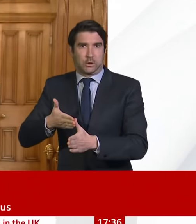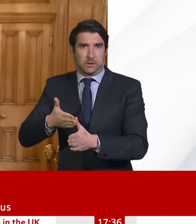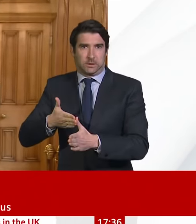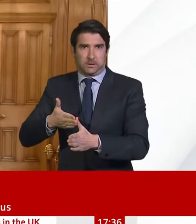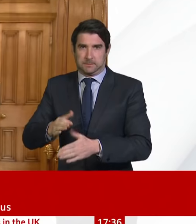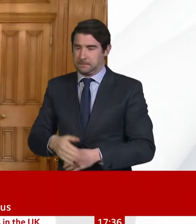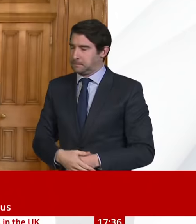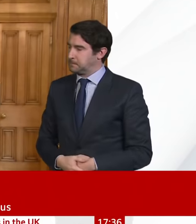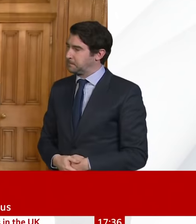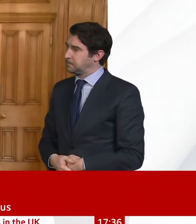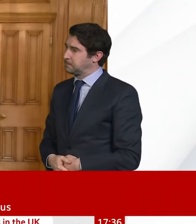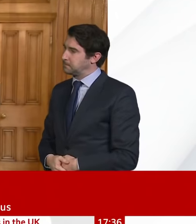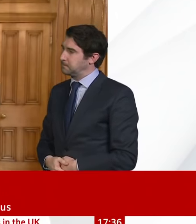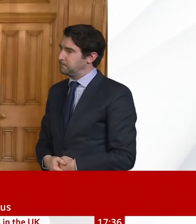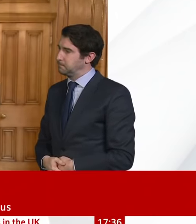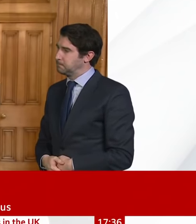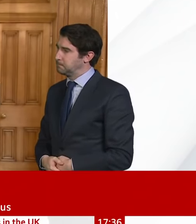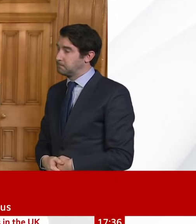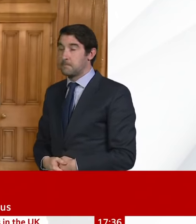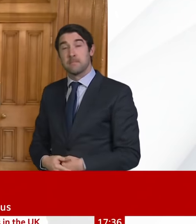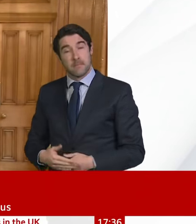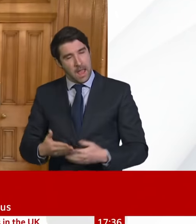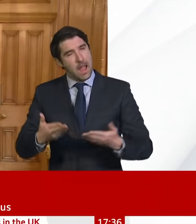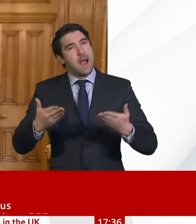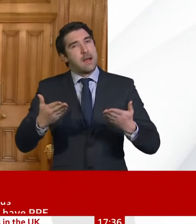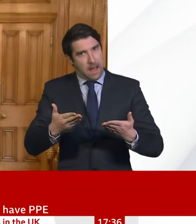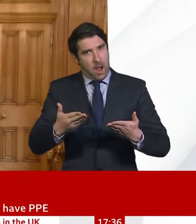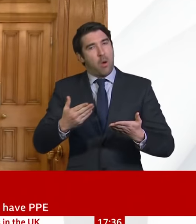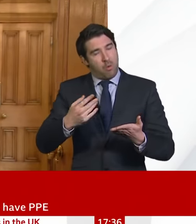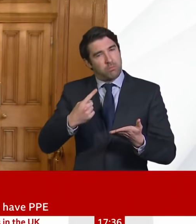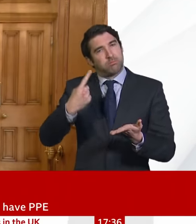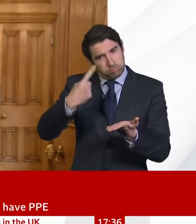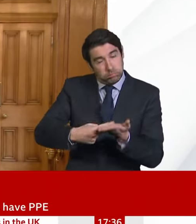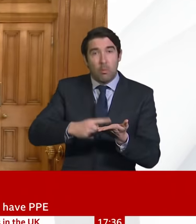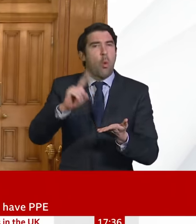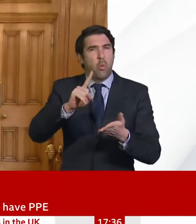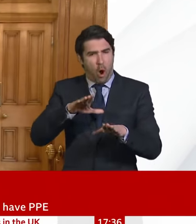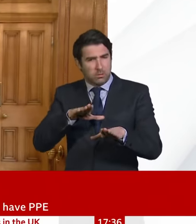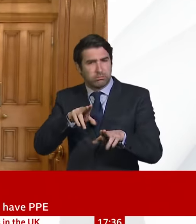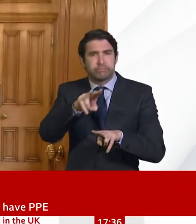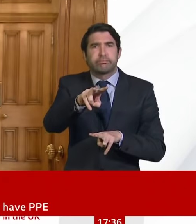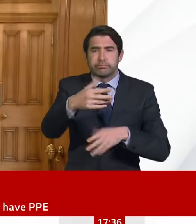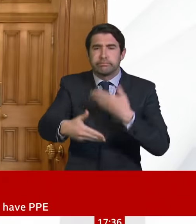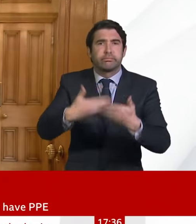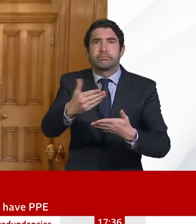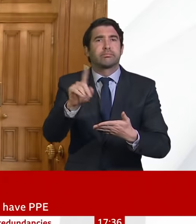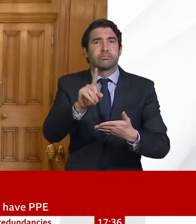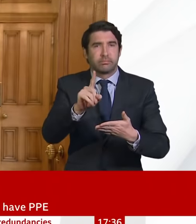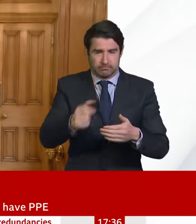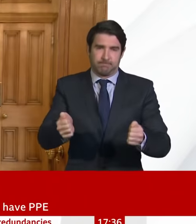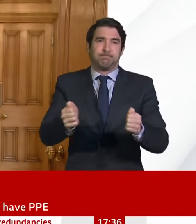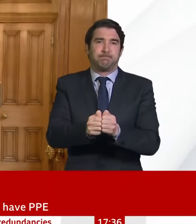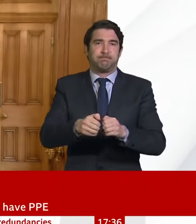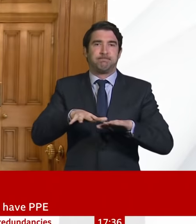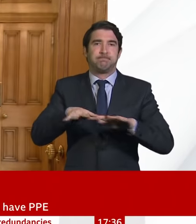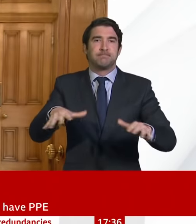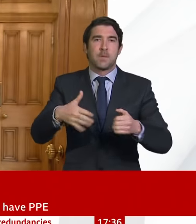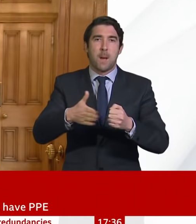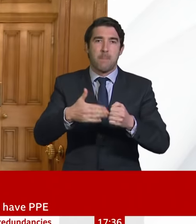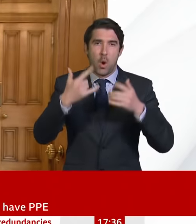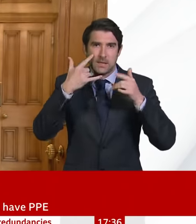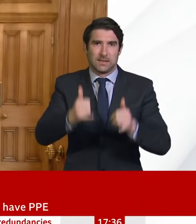their families. And I can announce today that we're expanding testing for NHS staff further. Third, as we ramp up the numbers, we'll